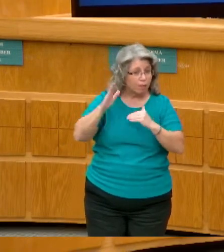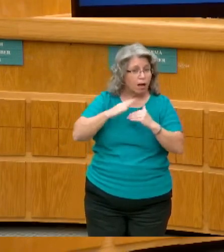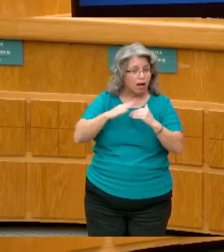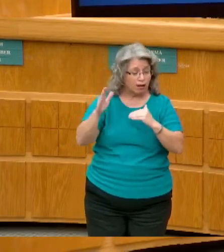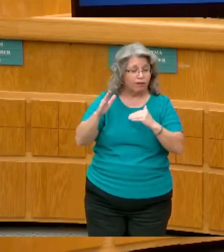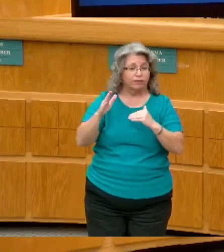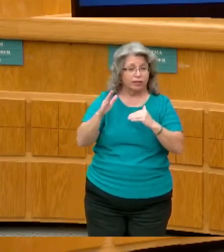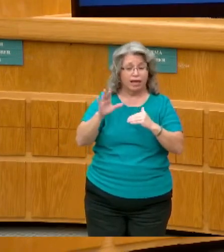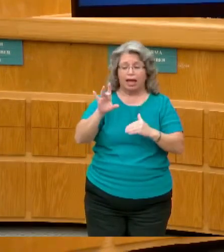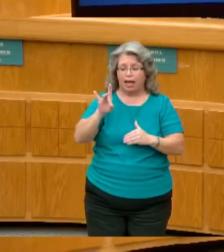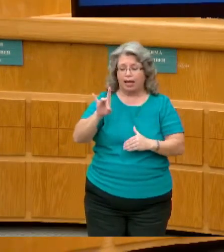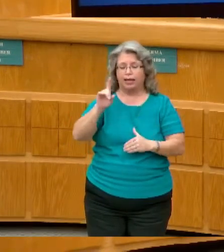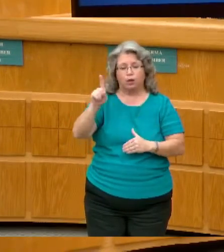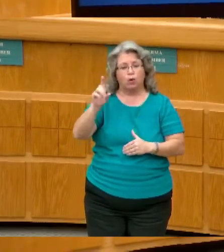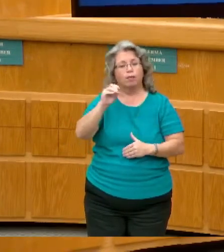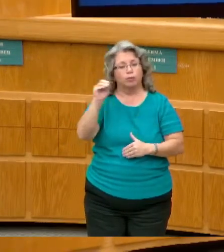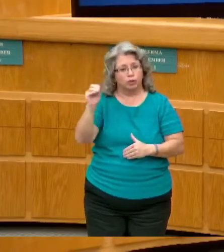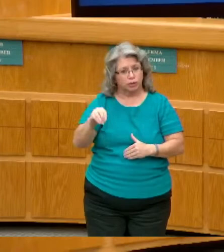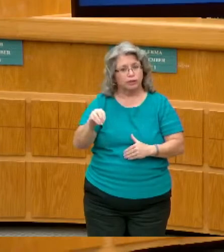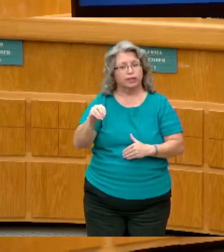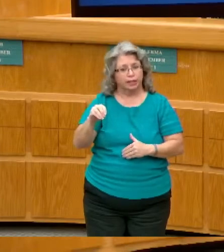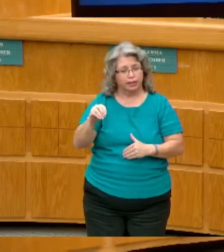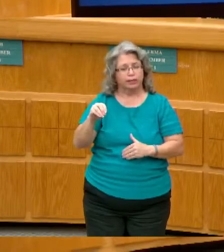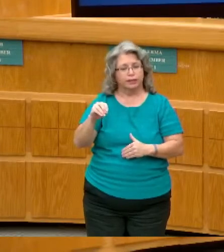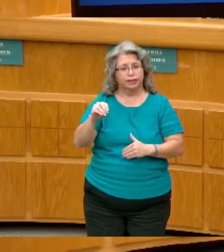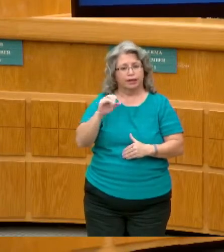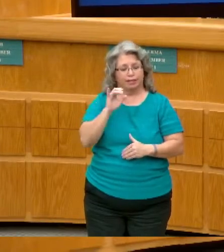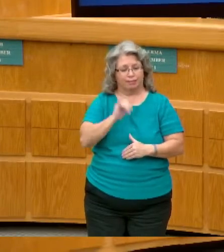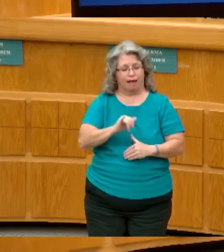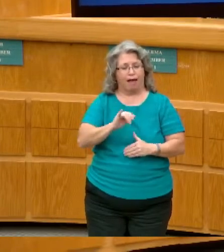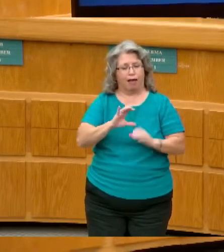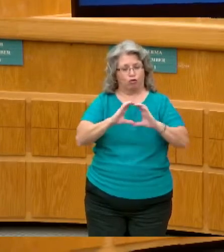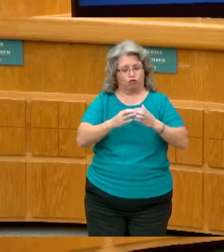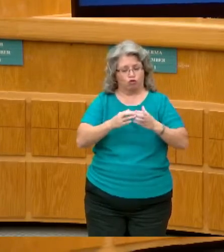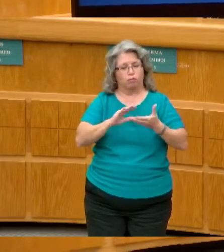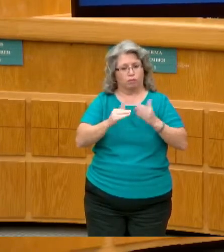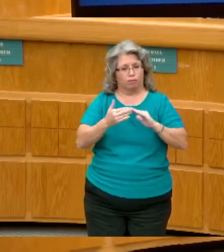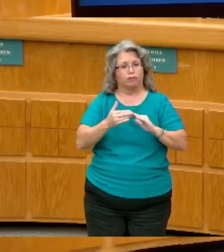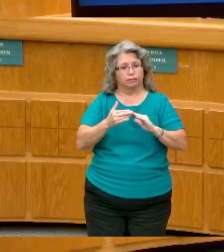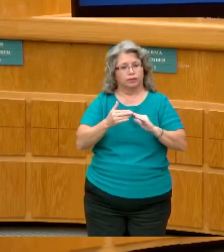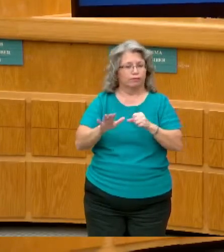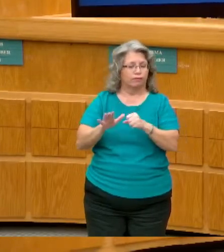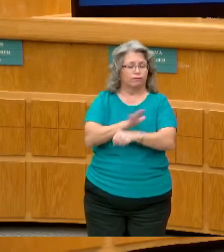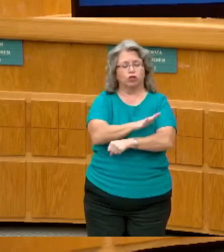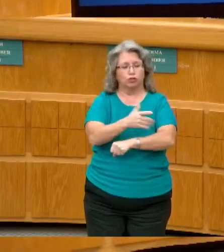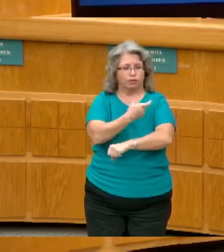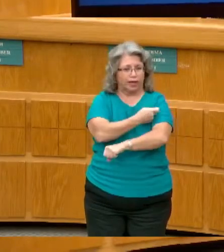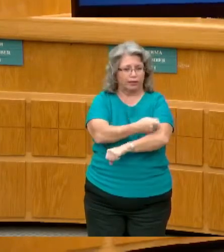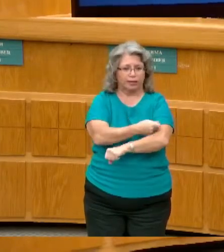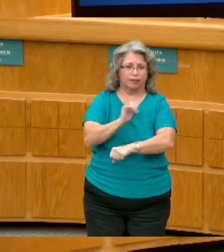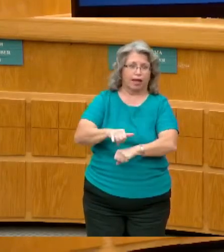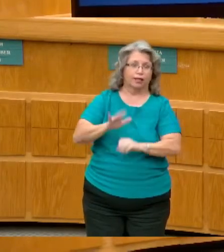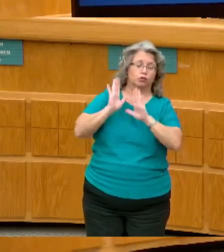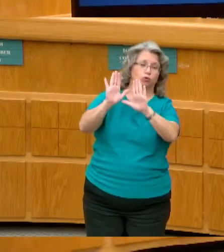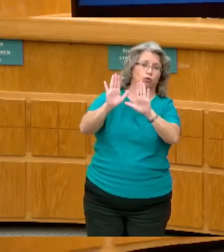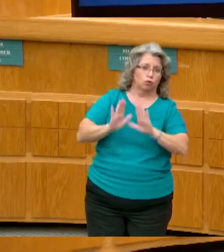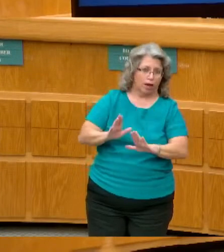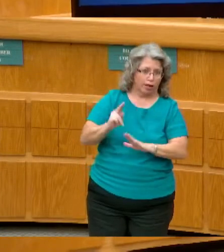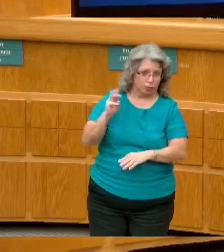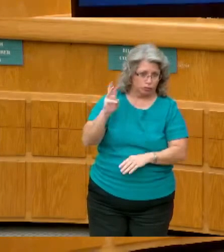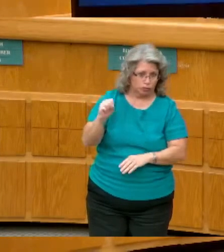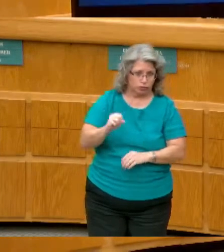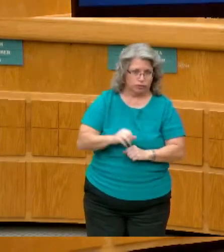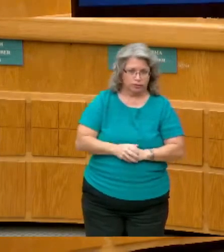at 81% of our community is fully vaccinated. So that's really, really great news.